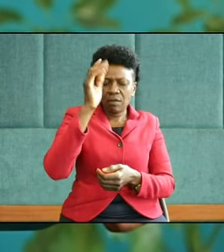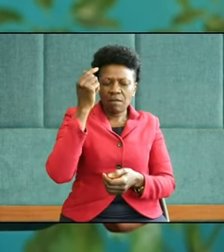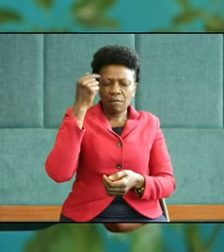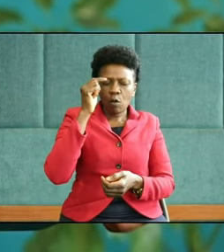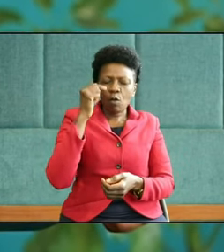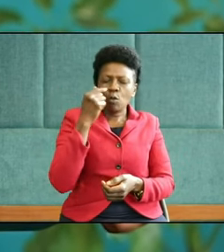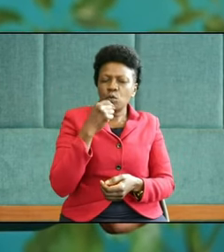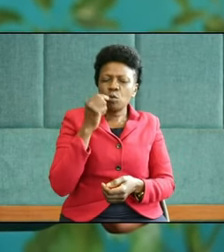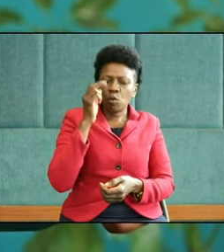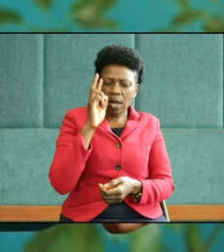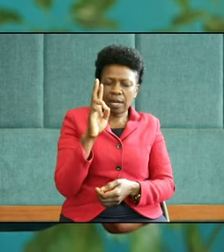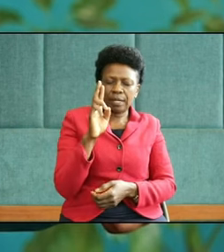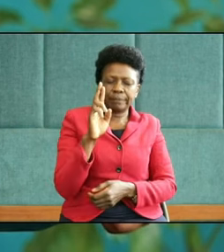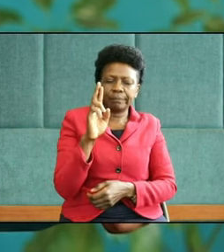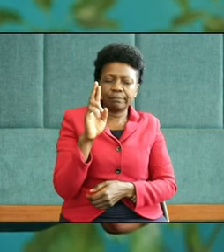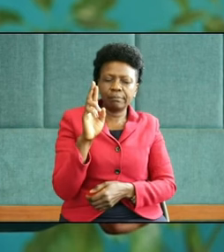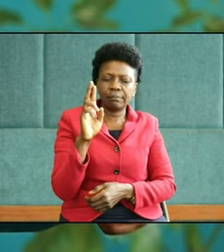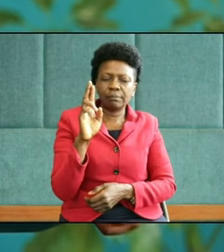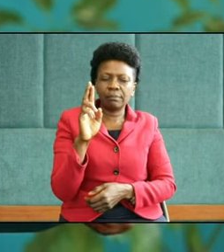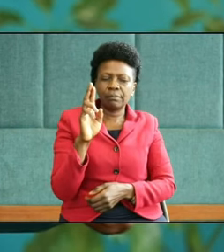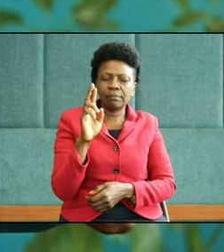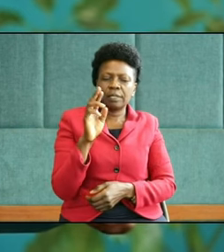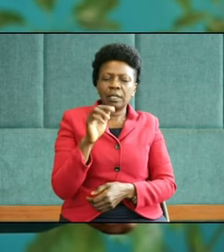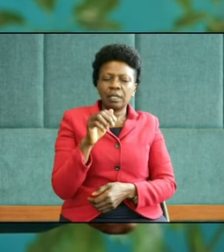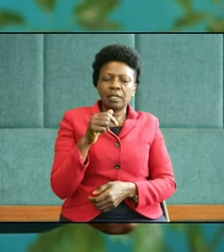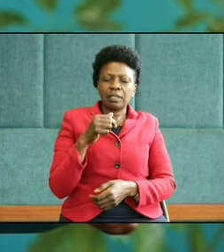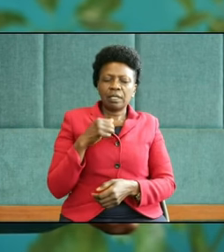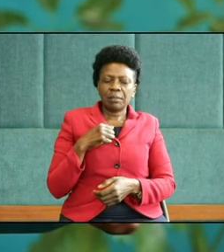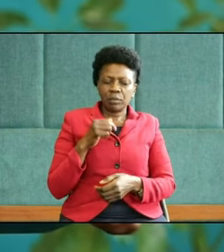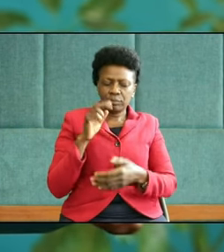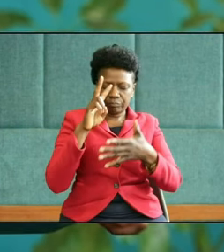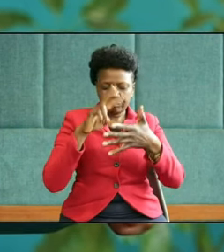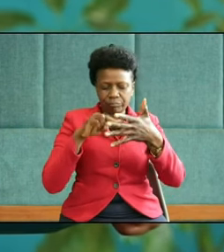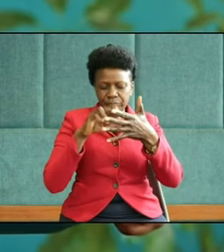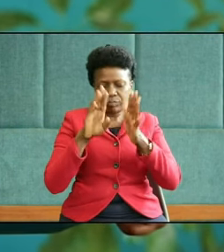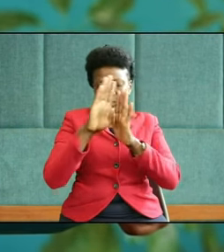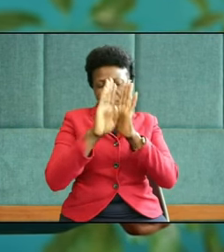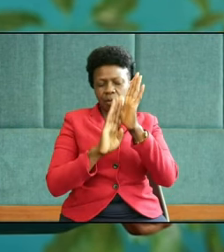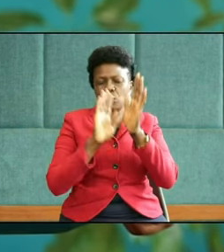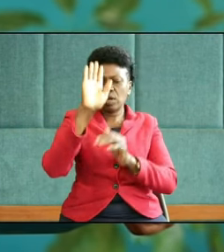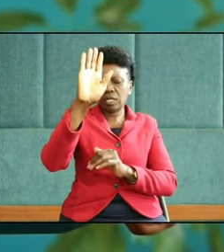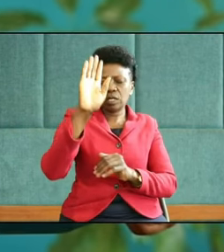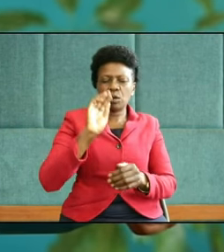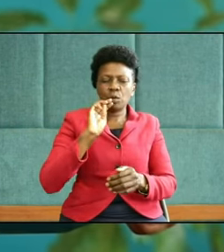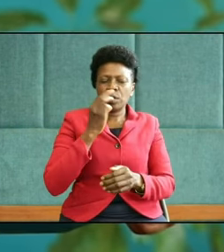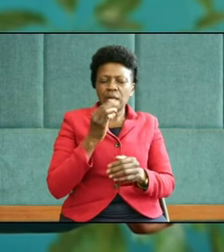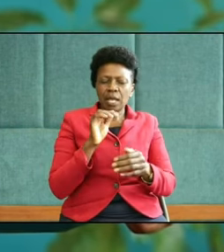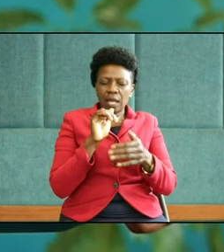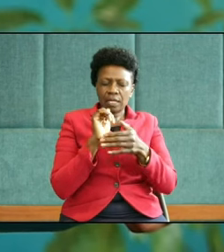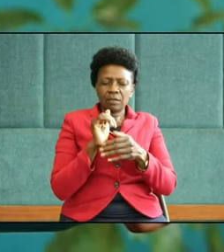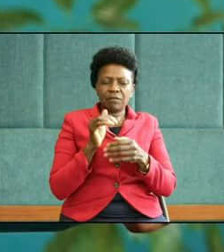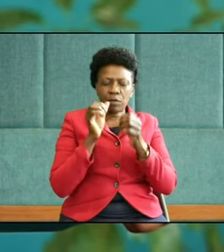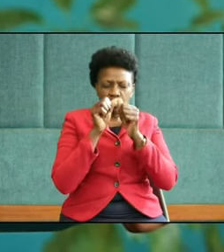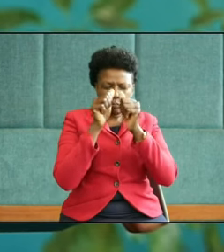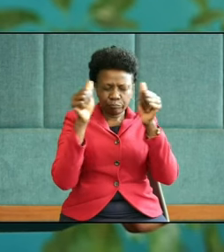you are, what you have done. As we open the pages of your word, we ask for